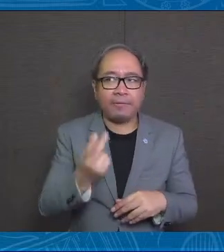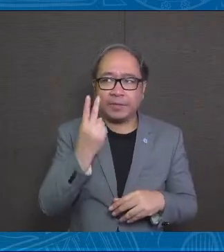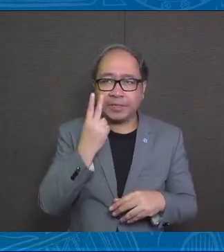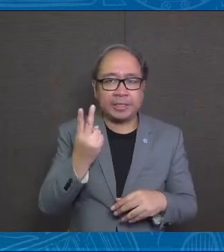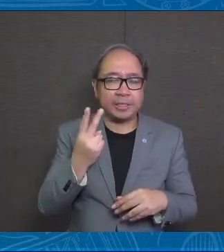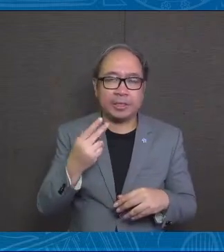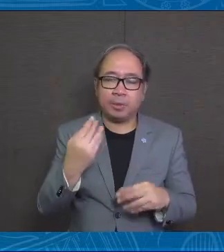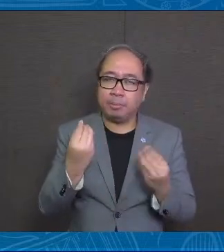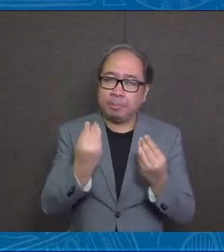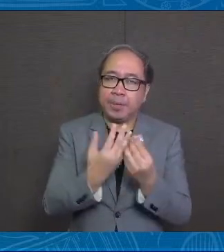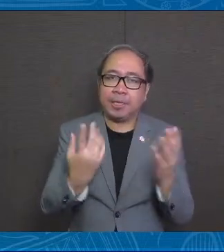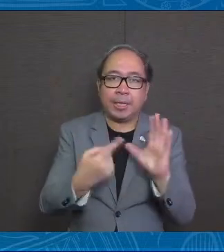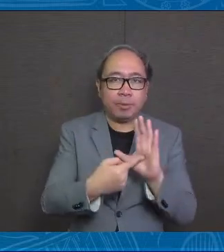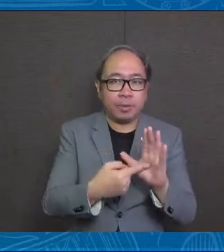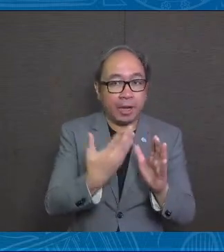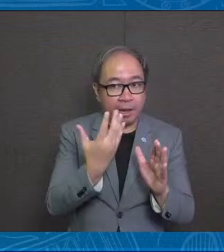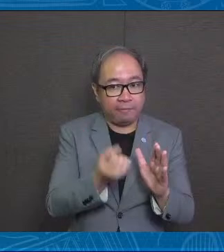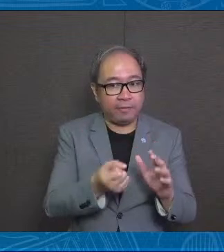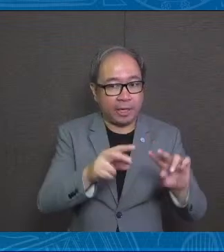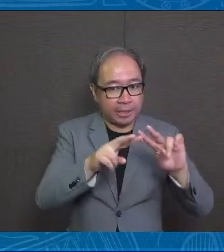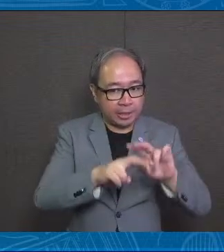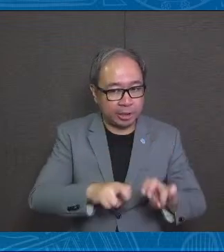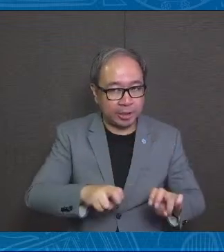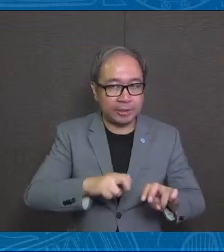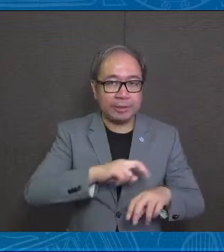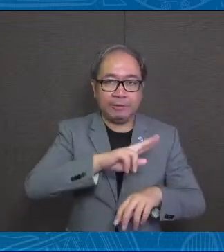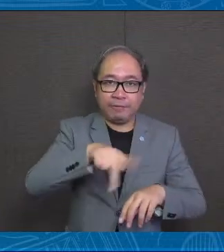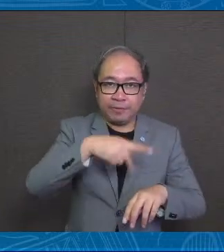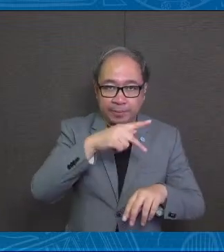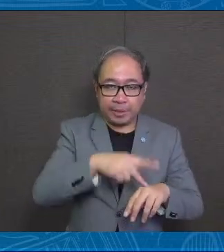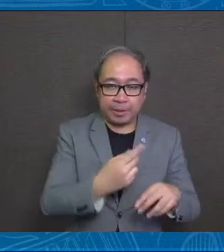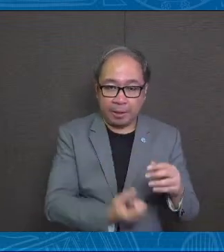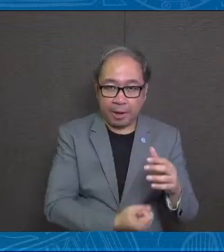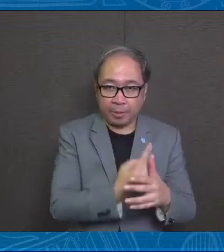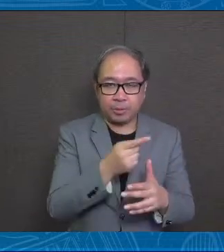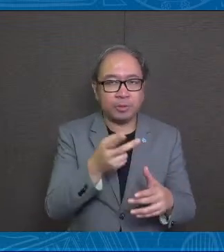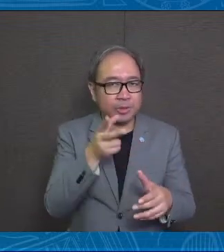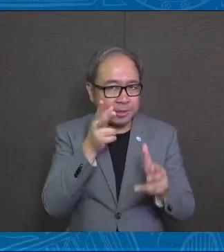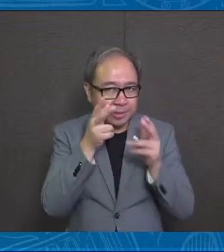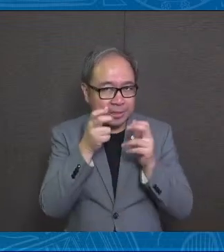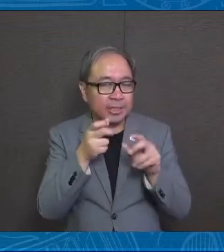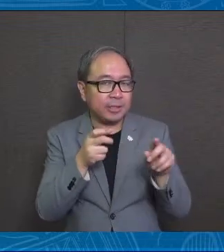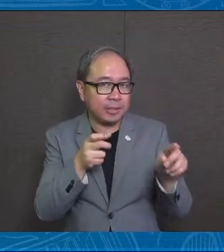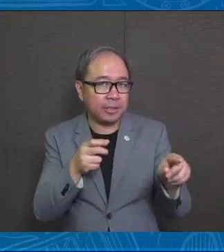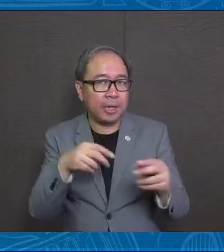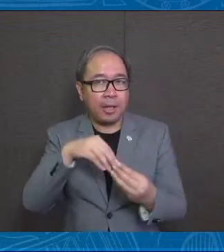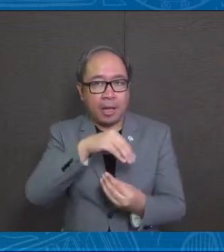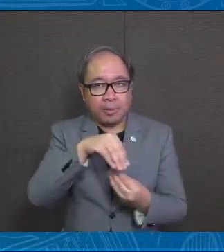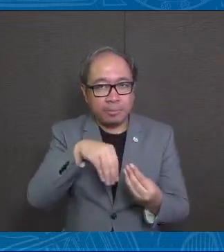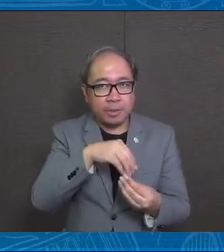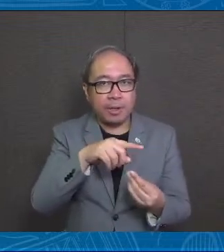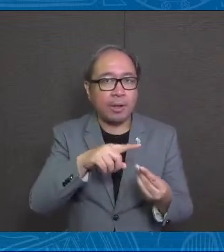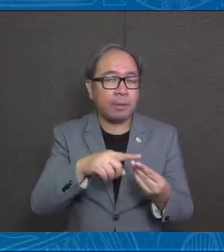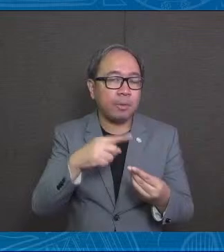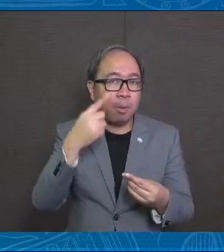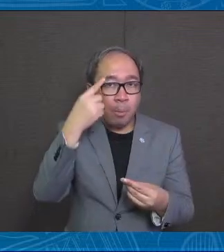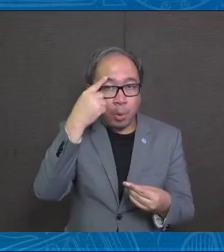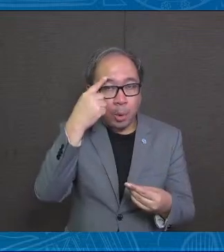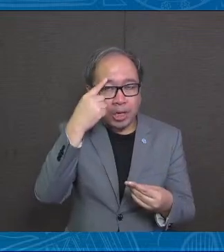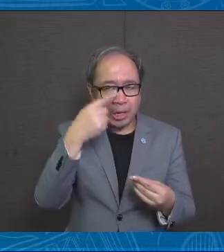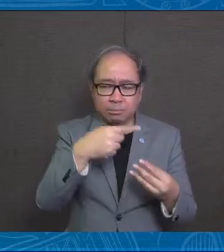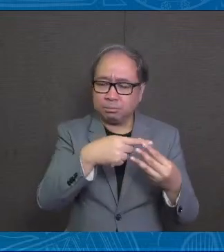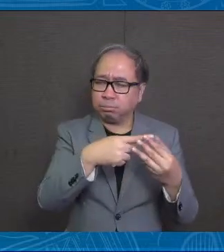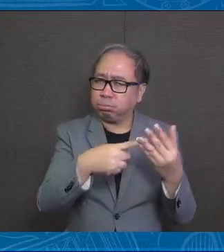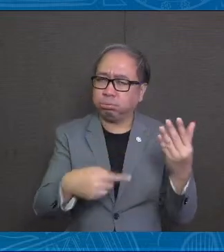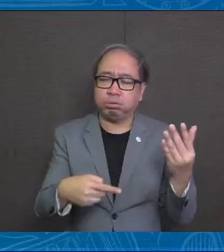We have a case study for the Philippines. I'm sure we'll hear from the Secretary. Armenia, Mongolia, we're happy to share that. Our whole team, expert team, is